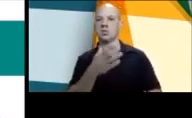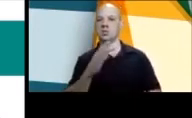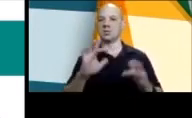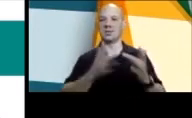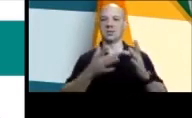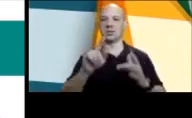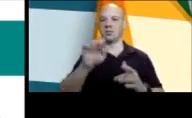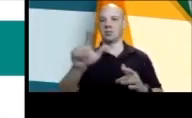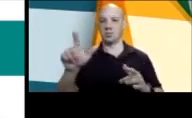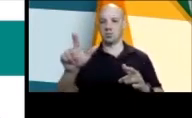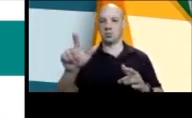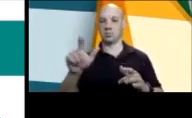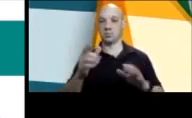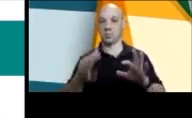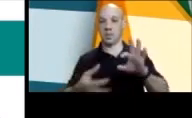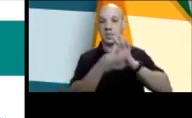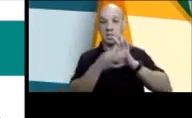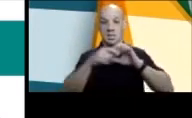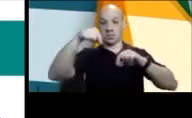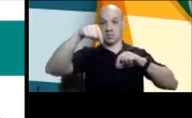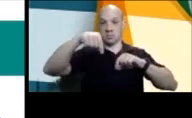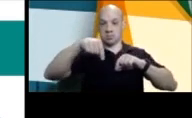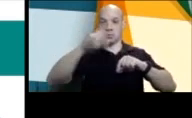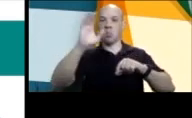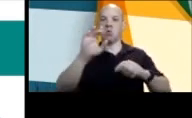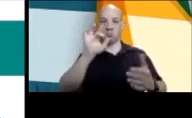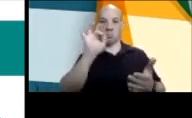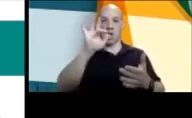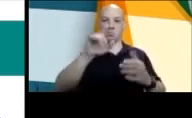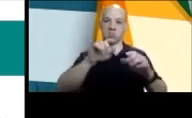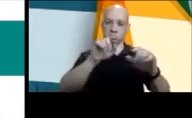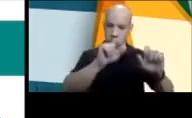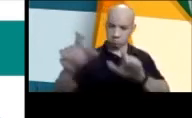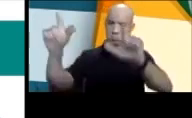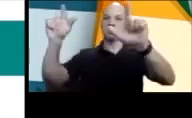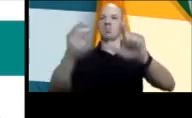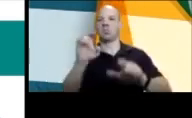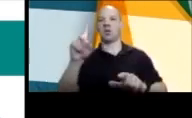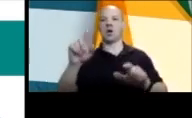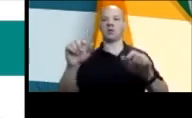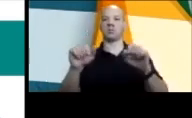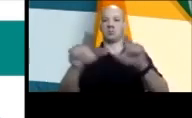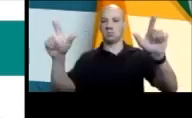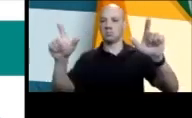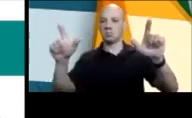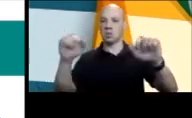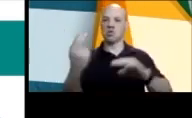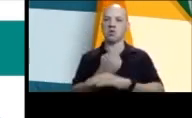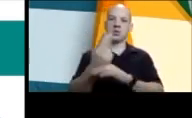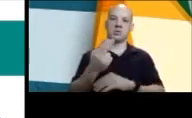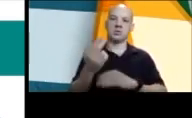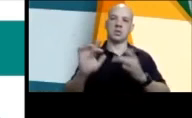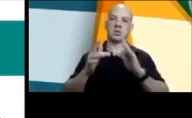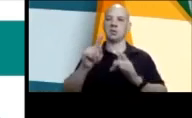tool, the link on the page will take you to the HUD site where you can use the online tool by clicking on